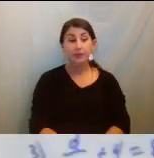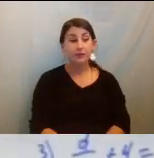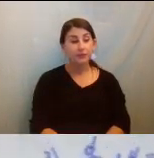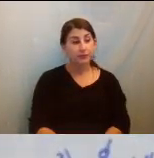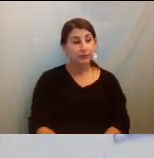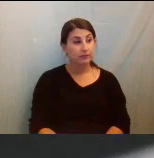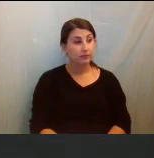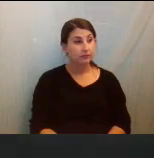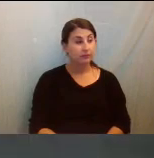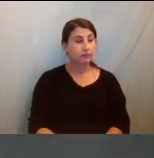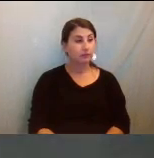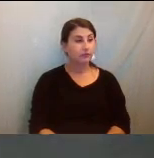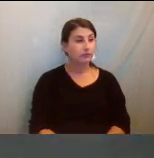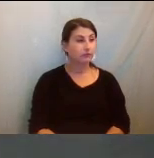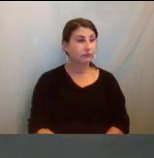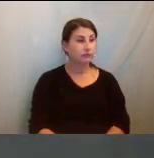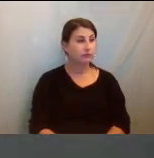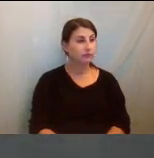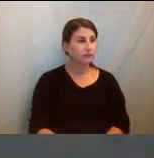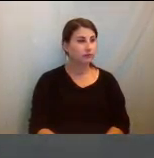All right.